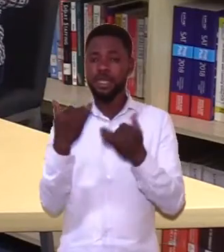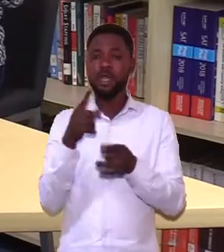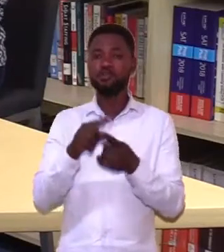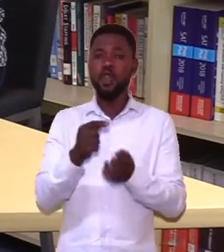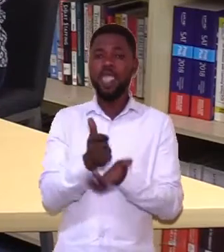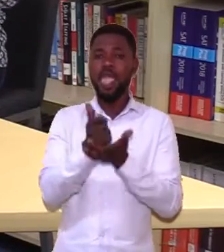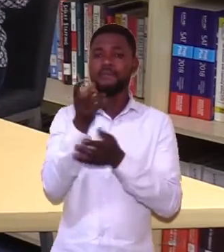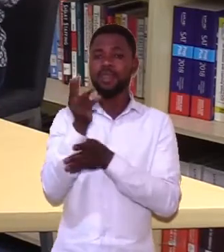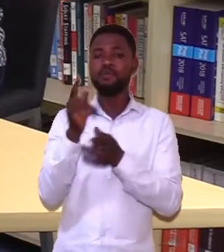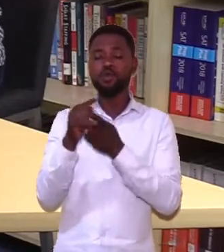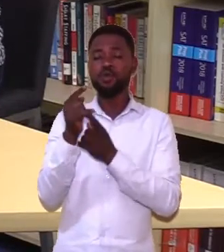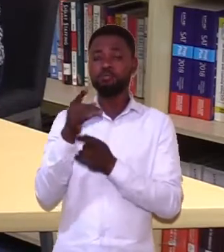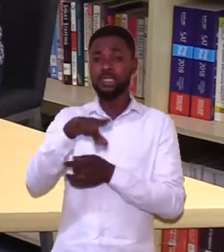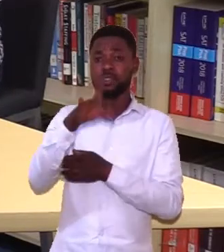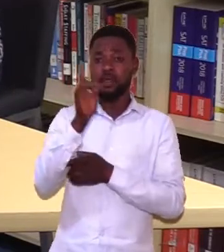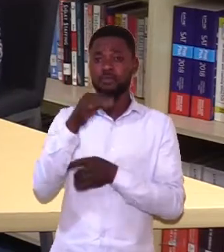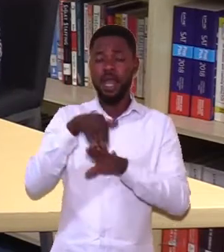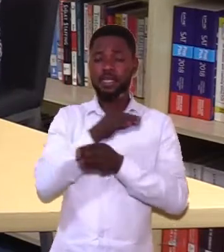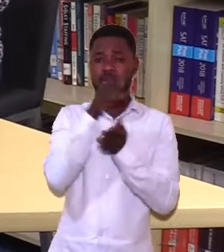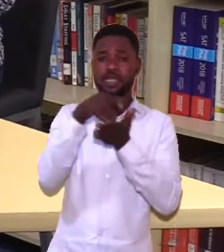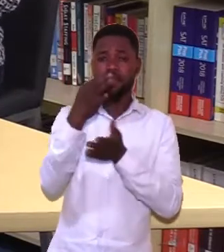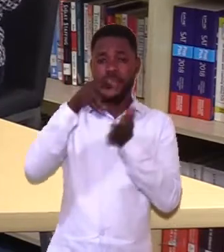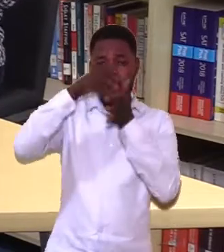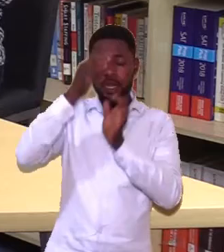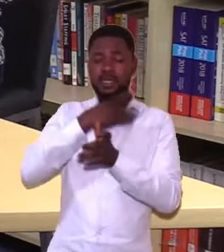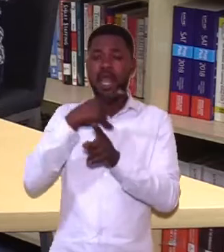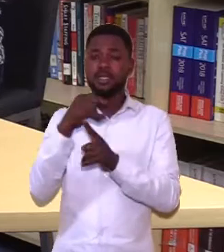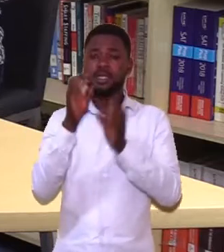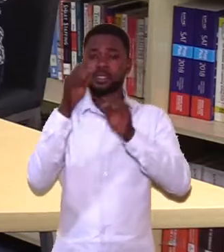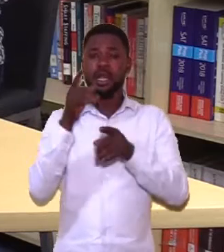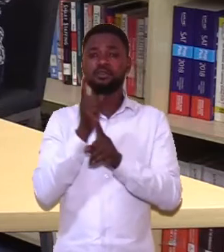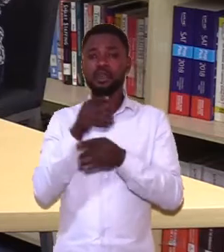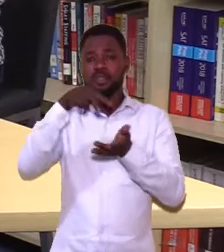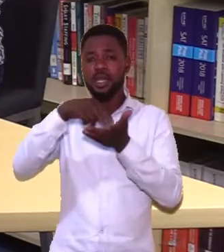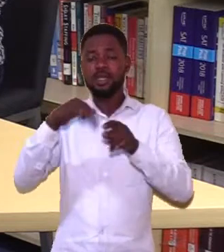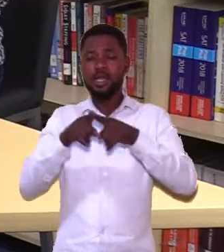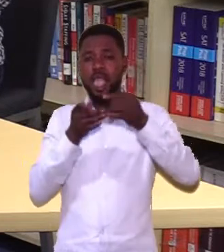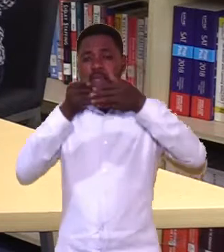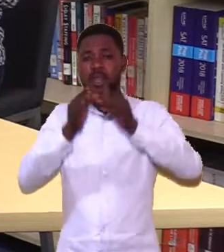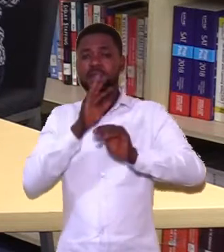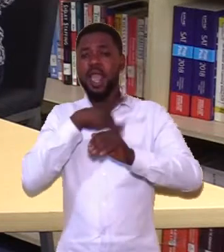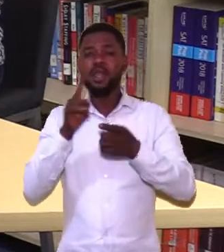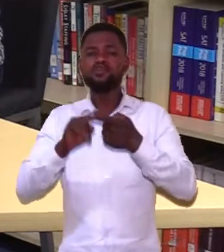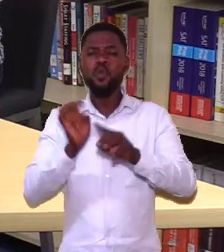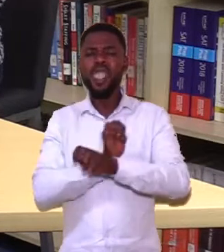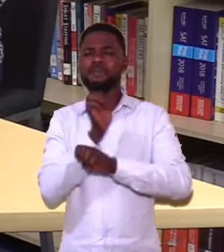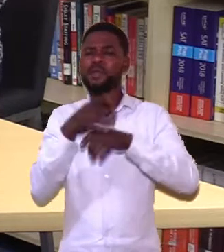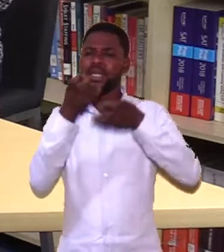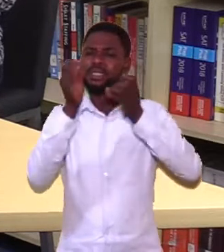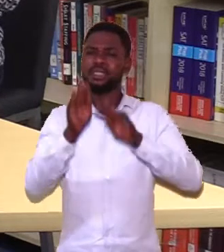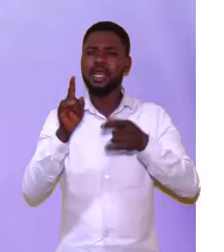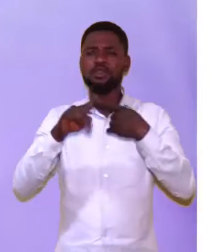exactly, helping them discover they're at the center of the learning process, and the teacher just acts as a guide. And the third one is